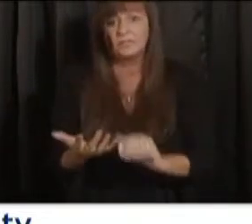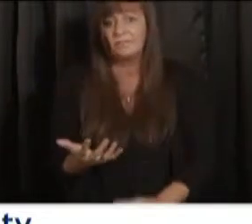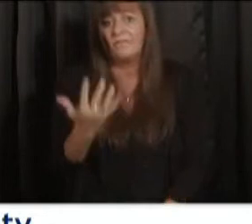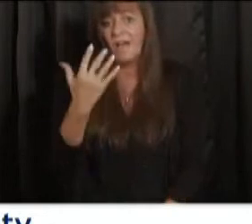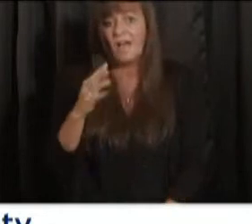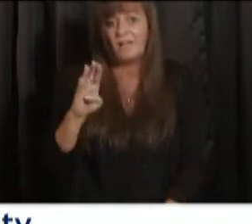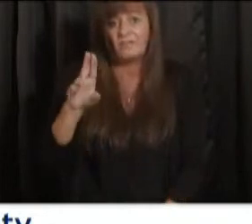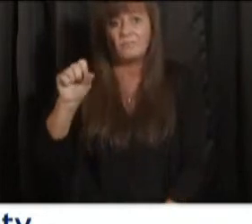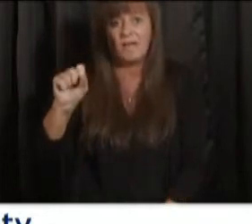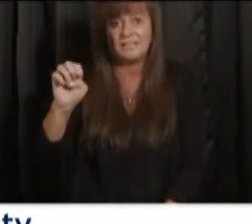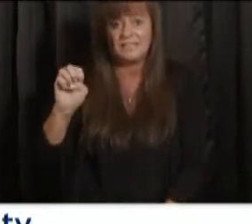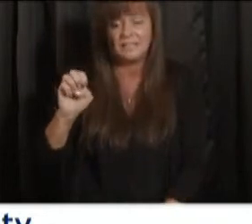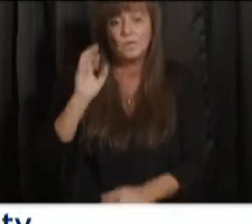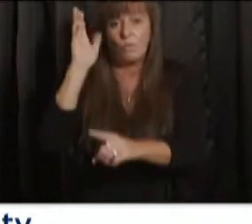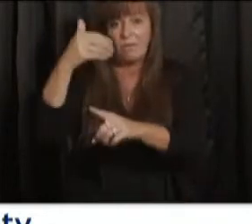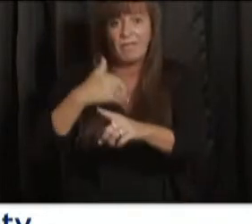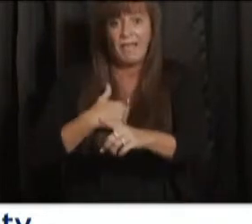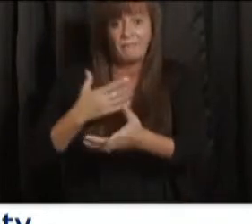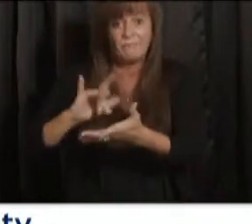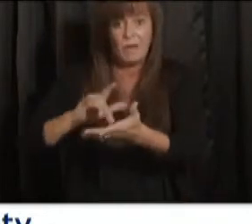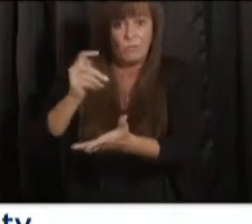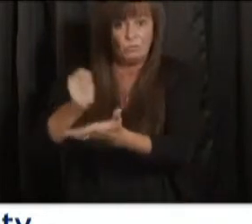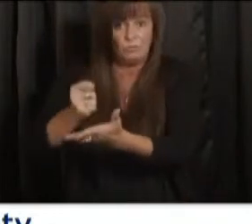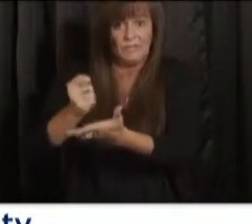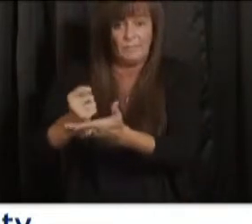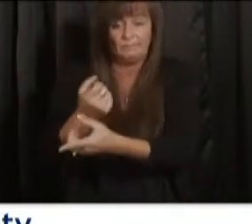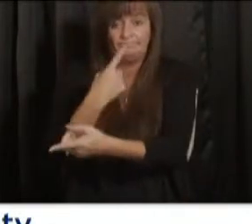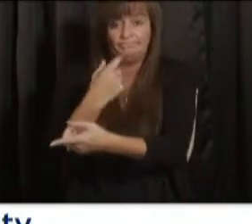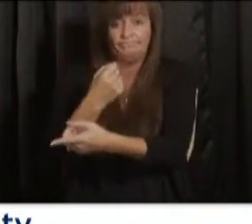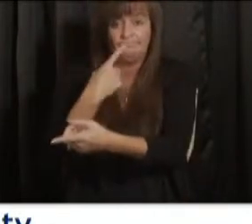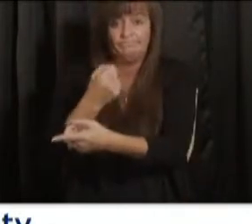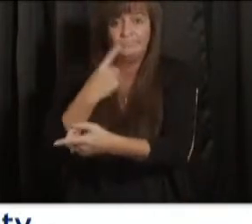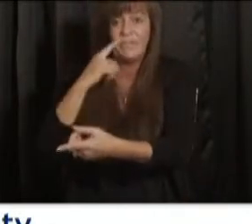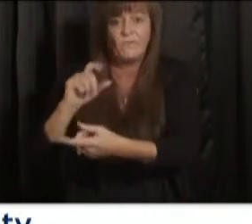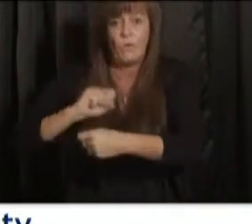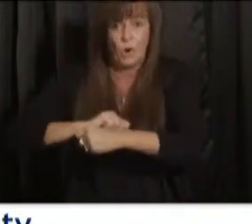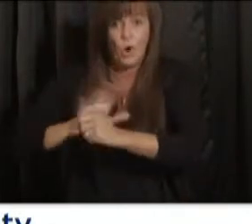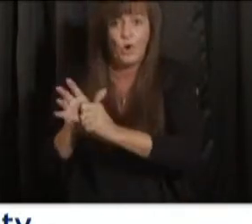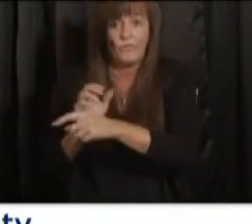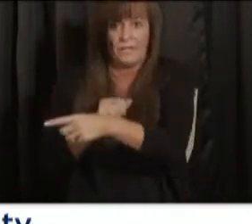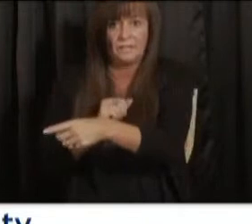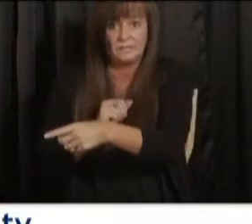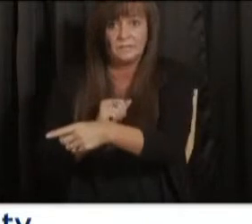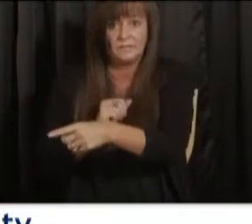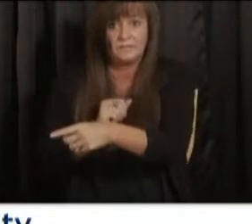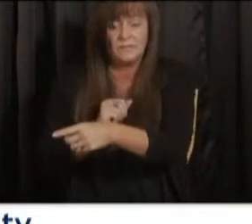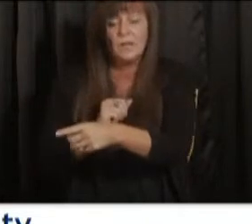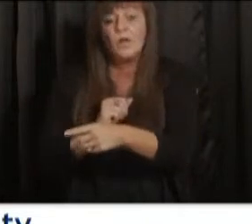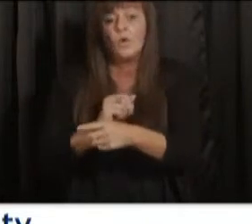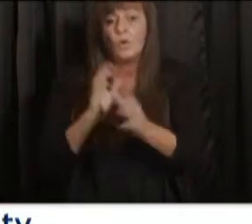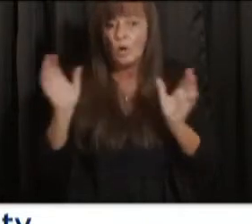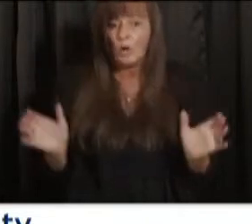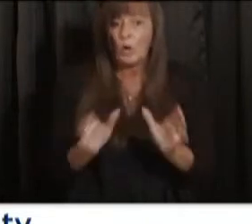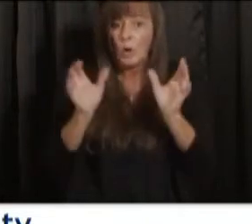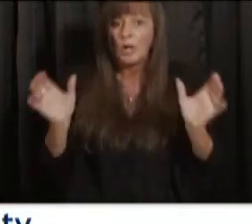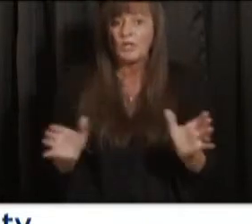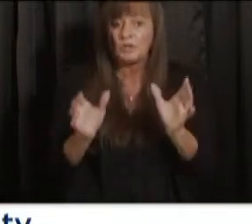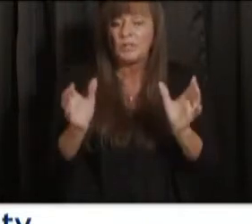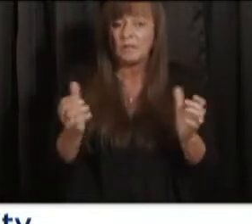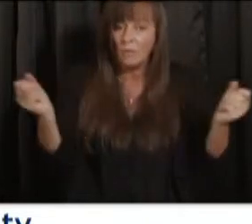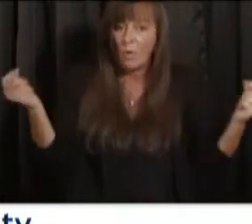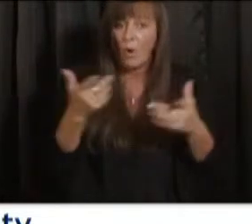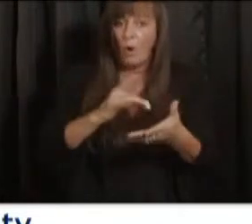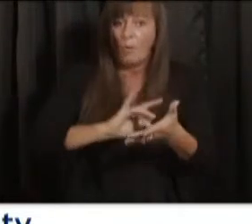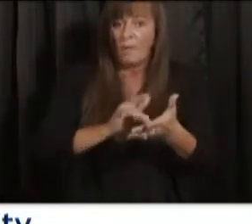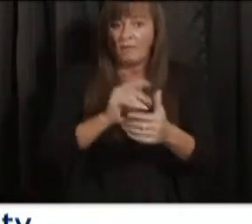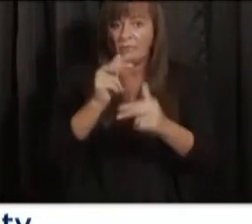providing mobile monoclonal antibody treatment. We are in conversations with all of our major health systems to move that out of their hospital